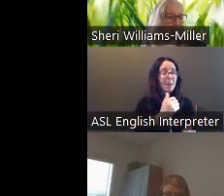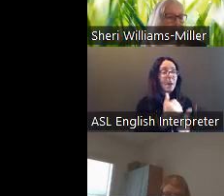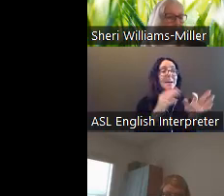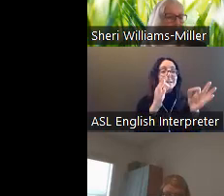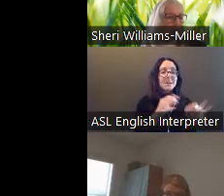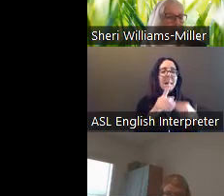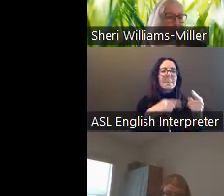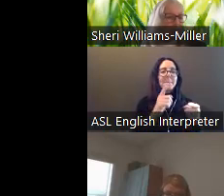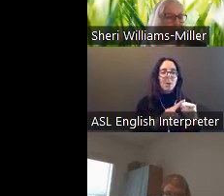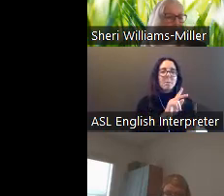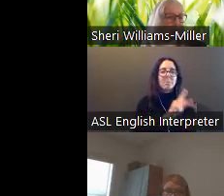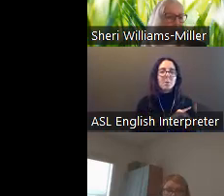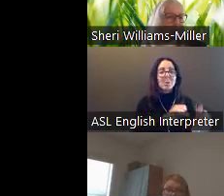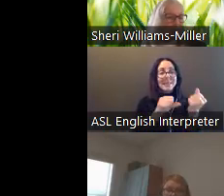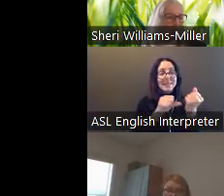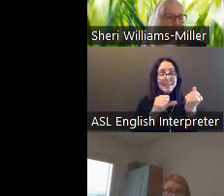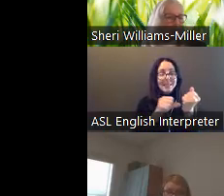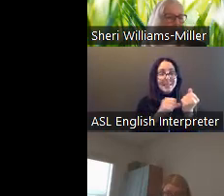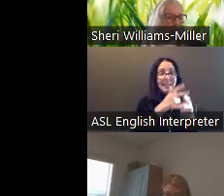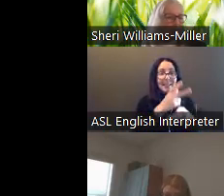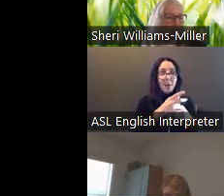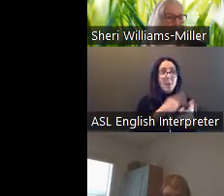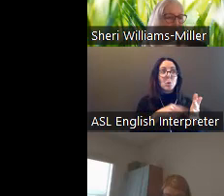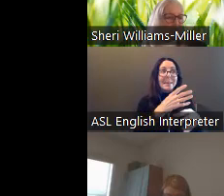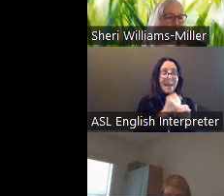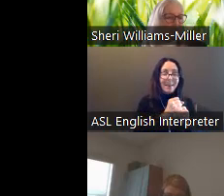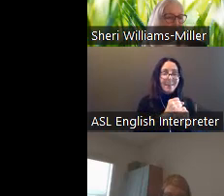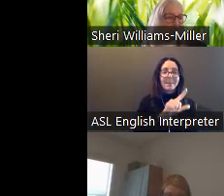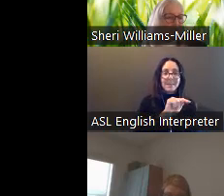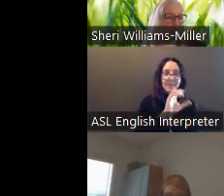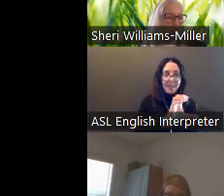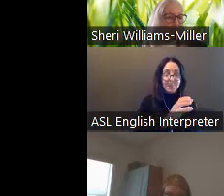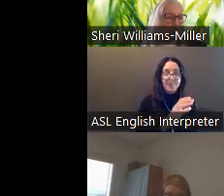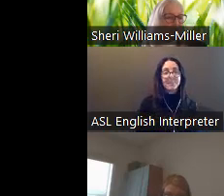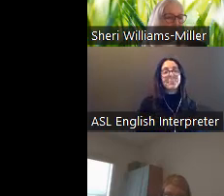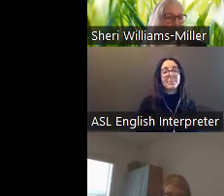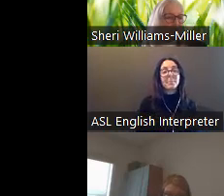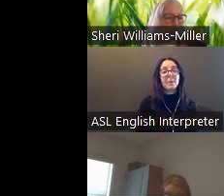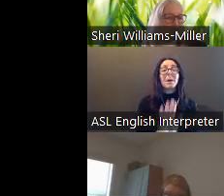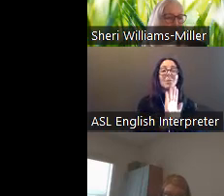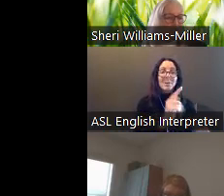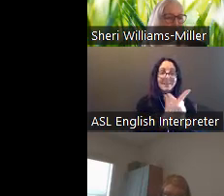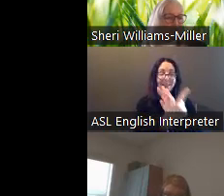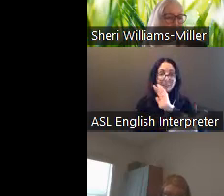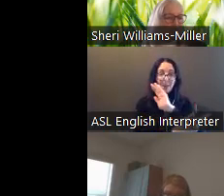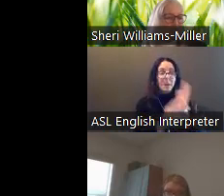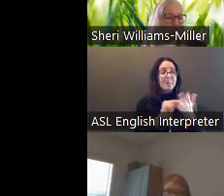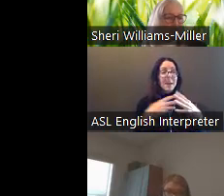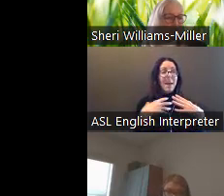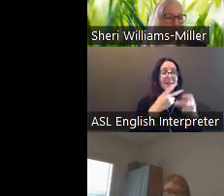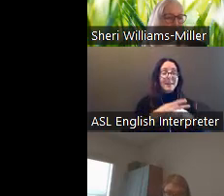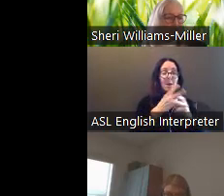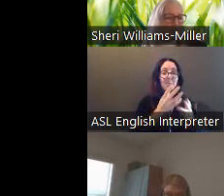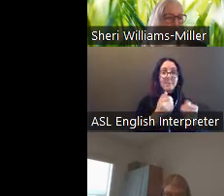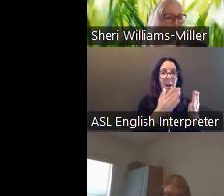personal assistance services received in a long-term care home. Under this legislation, the healthcare provider proposing